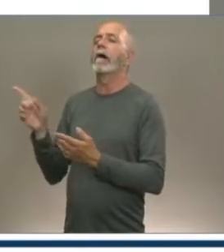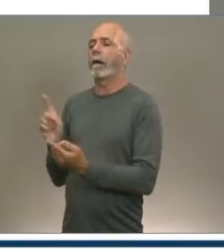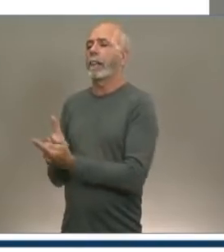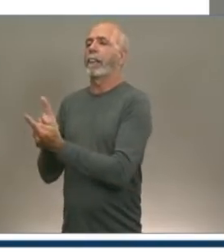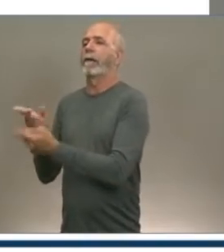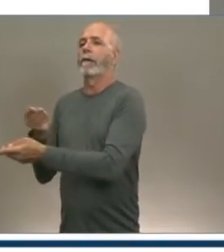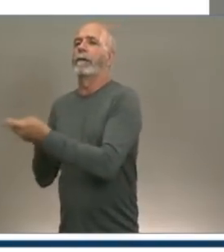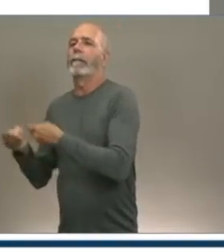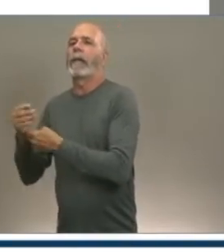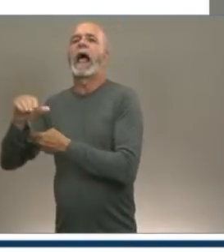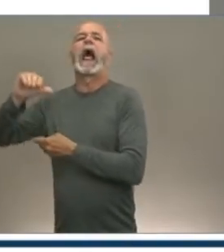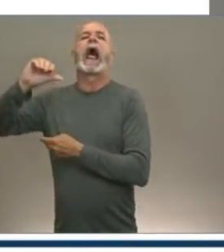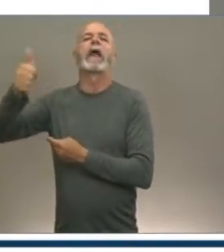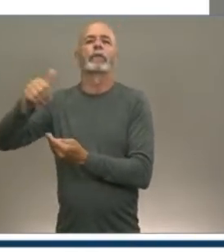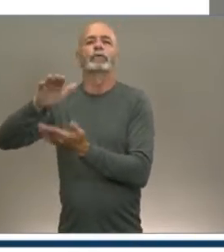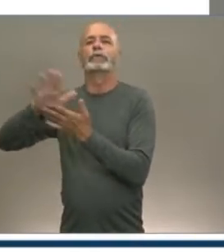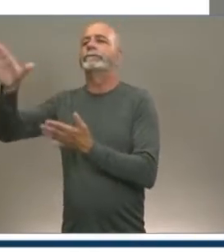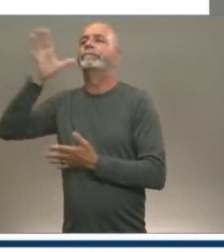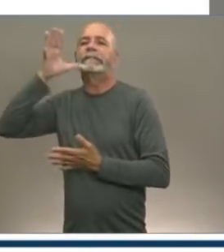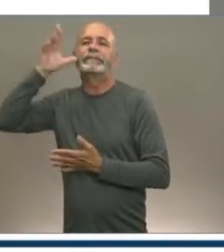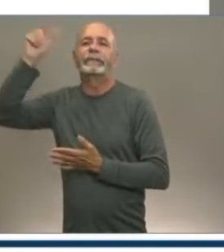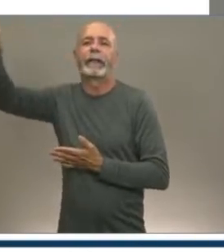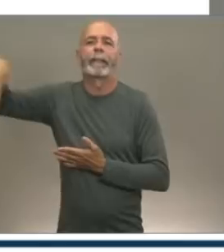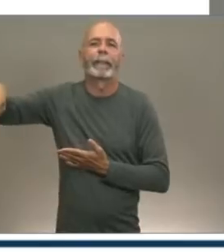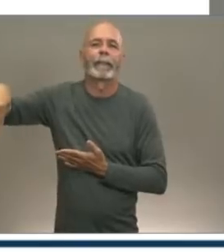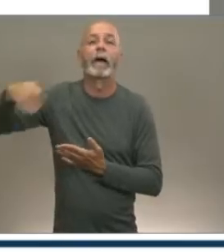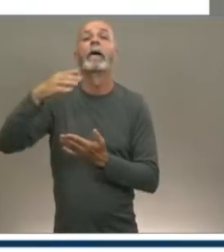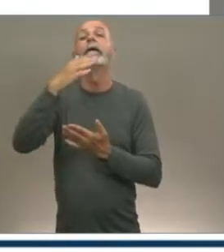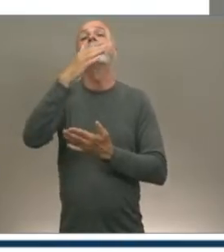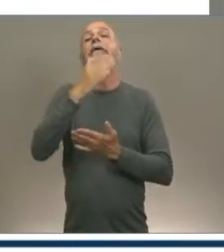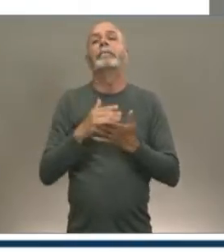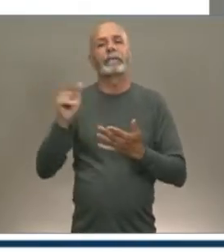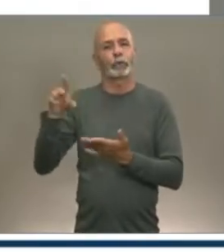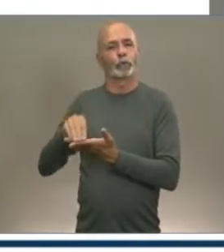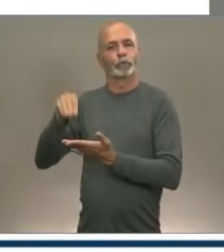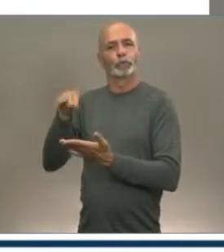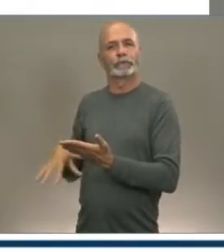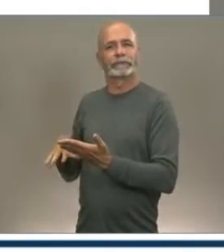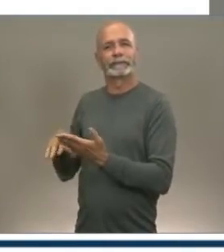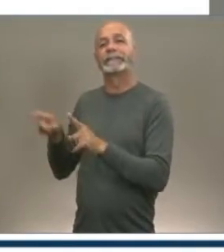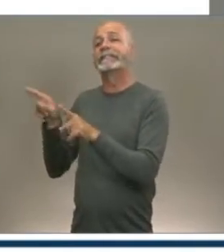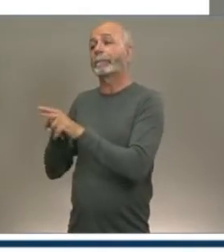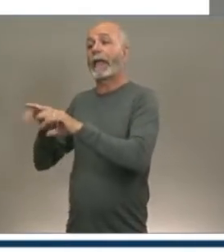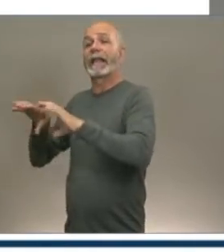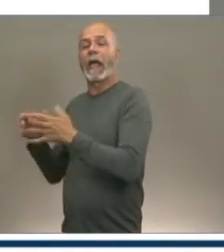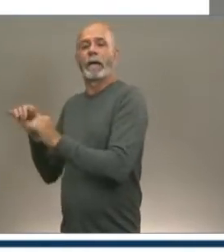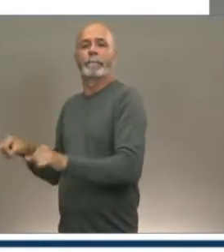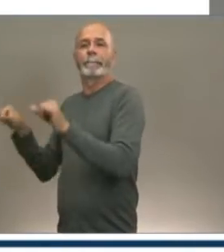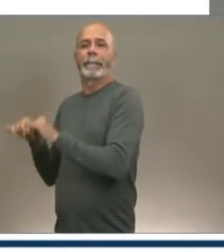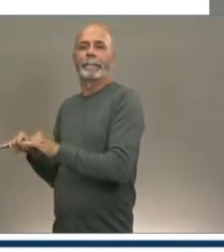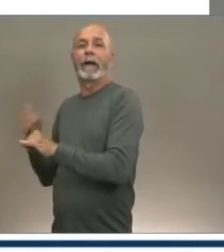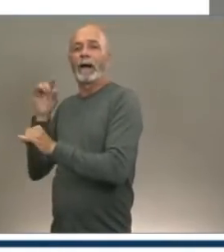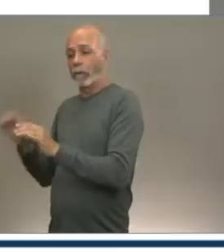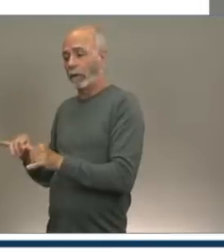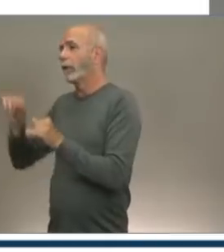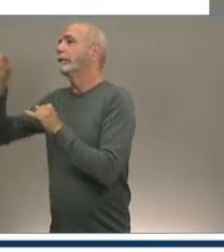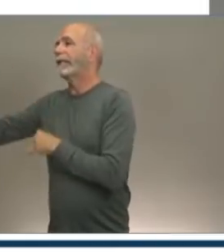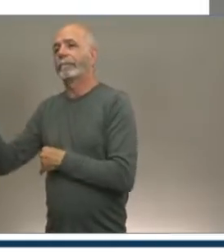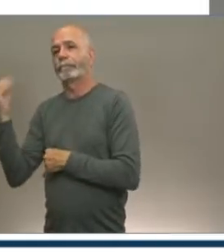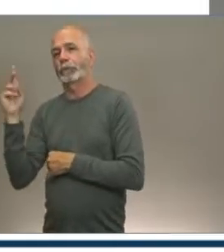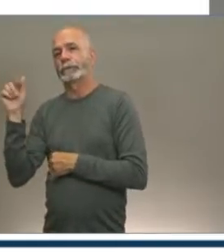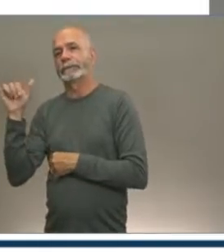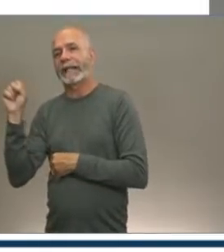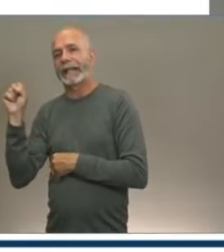cases. A few of them are students who have been identified in the same classroom, have been isolated and are testing, and now they're testing